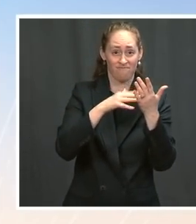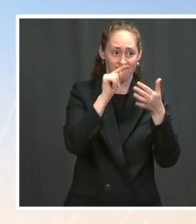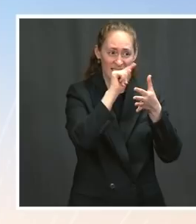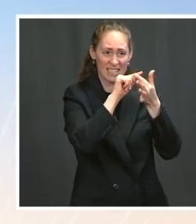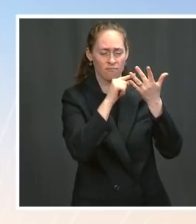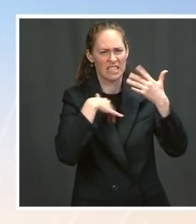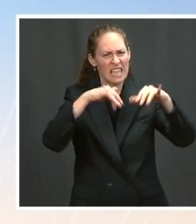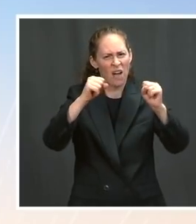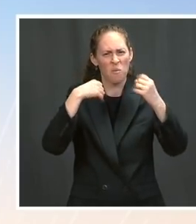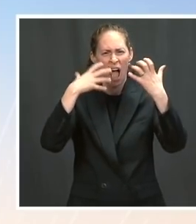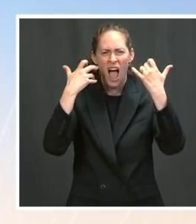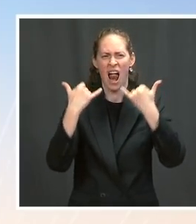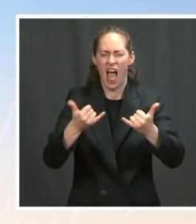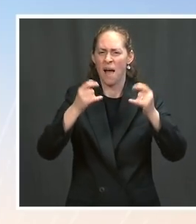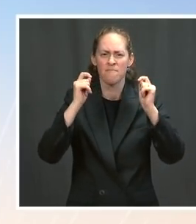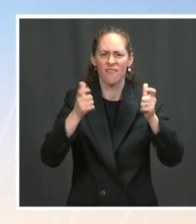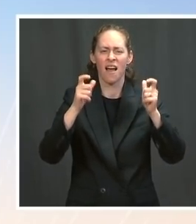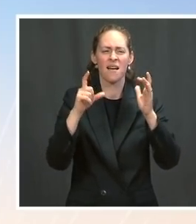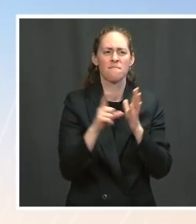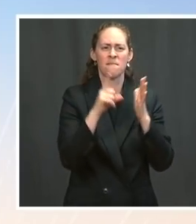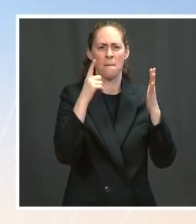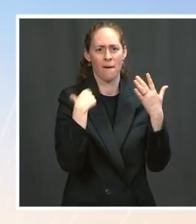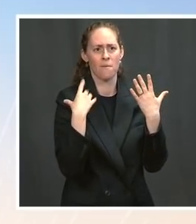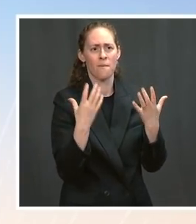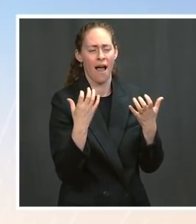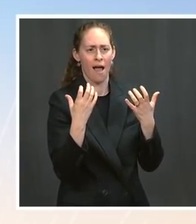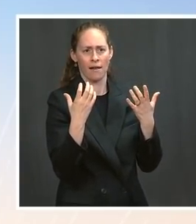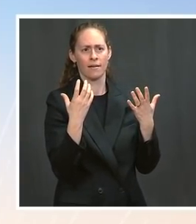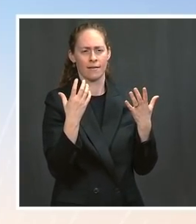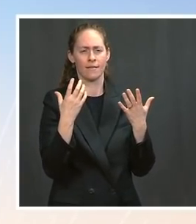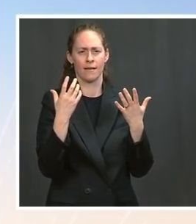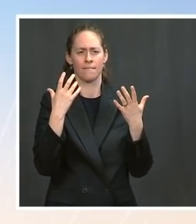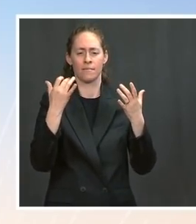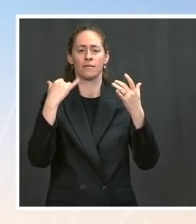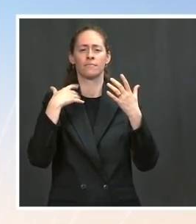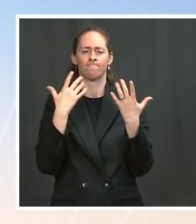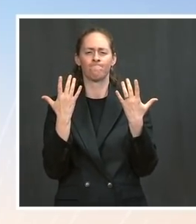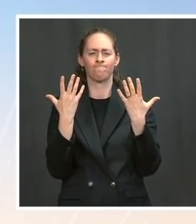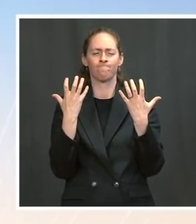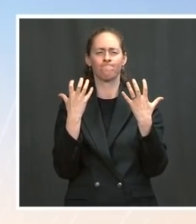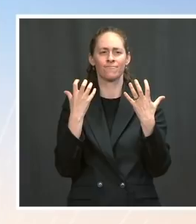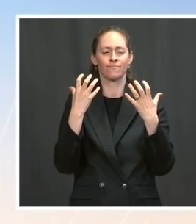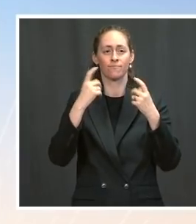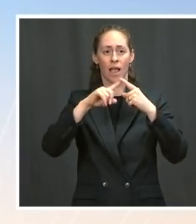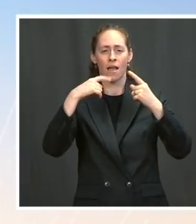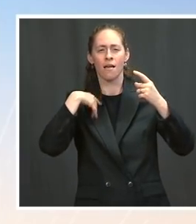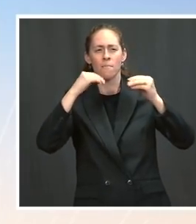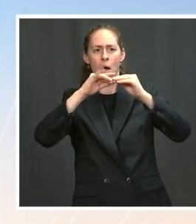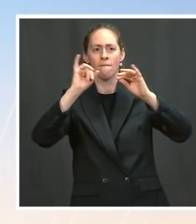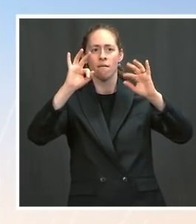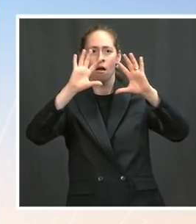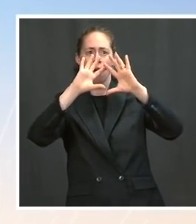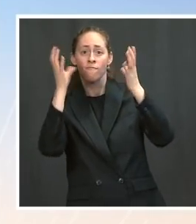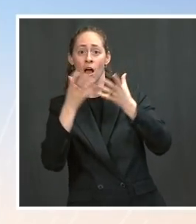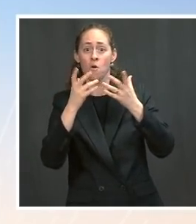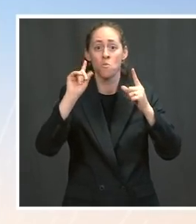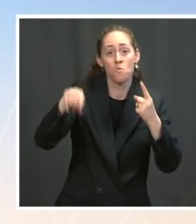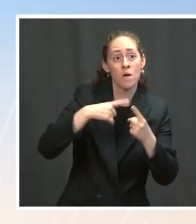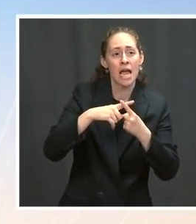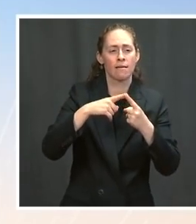I don't know that we have an assessment at this moment in time on kind of when the first project could start. It really depends on when a pill would pass. The And then one quick one on Russia.